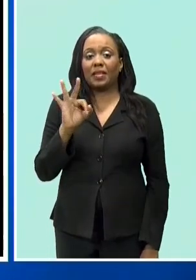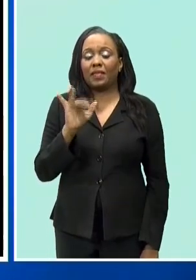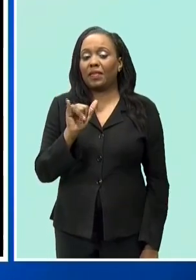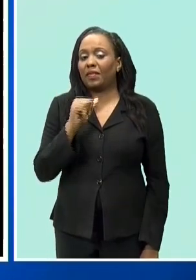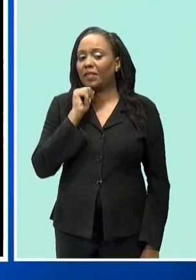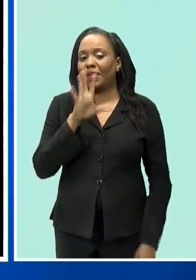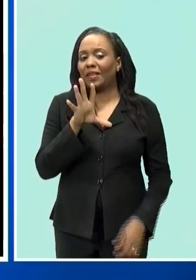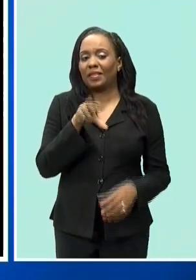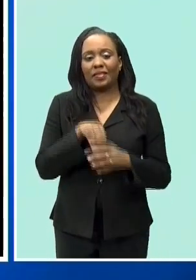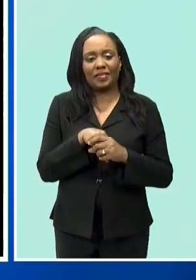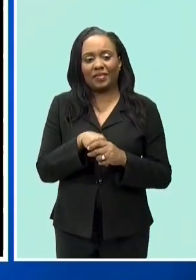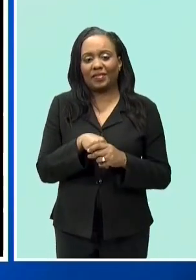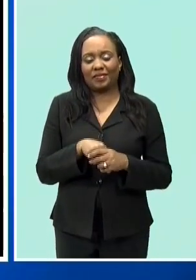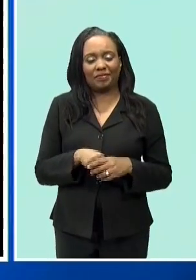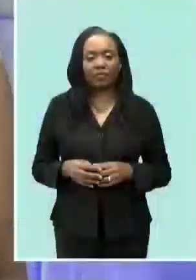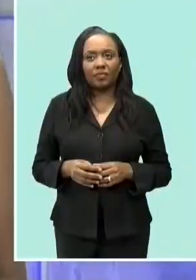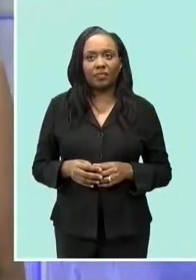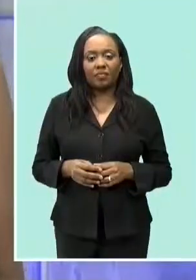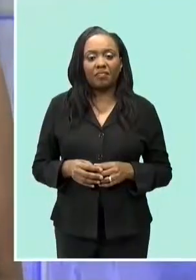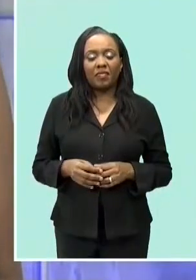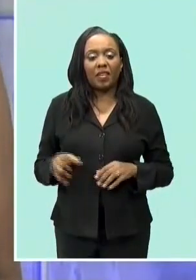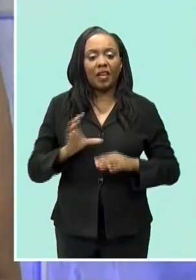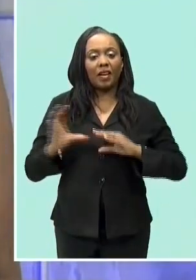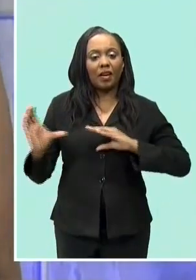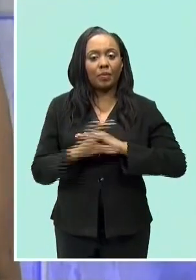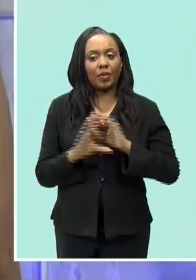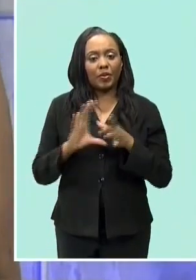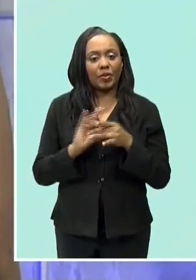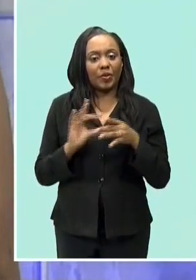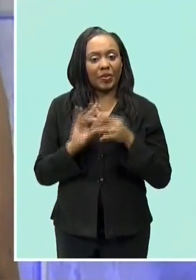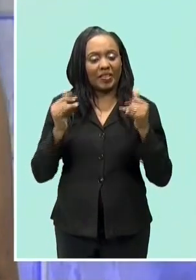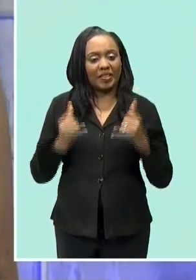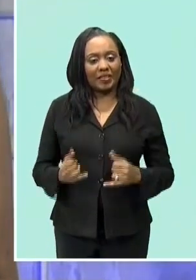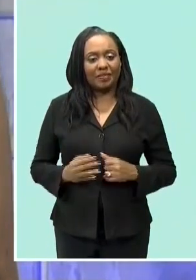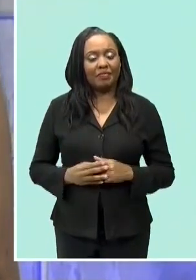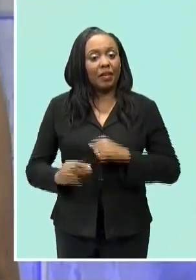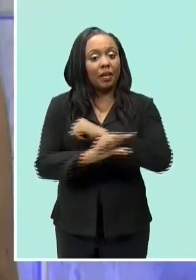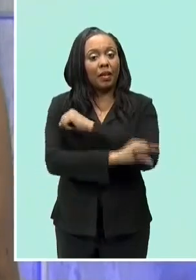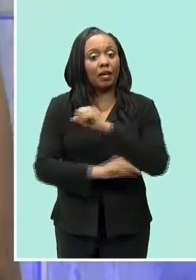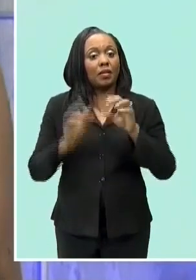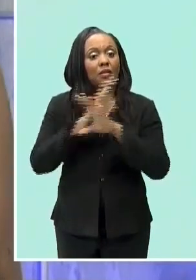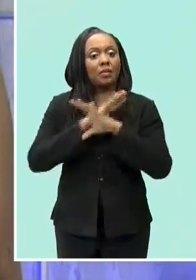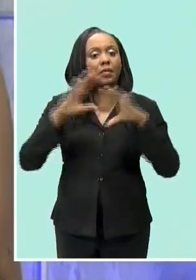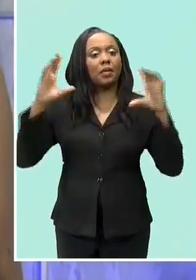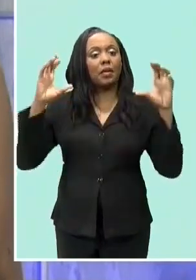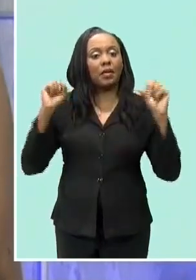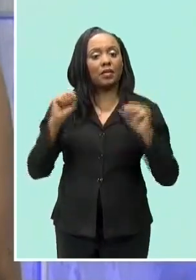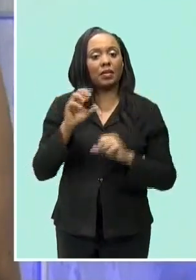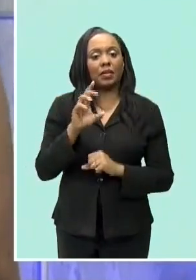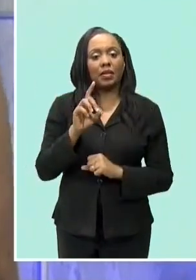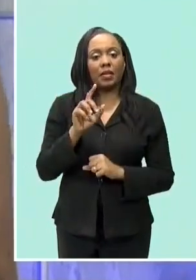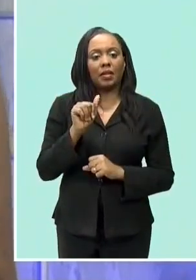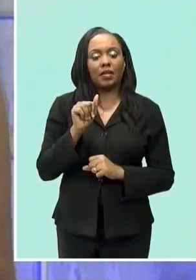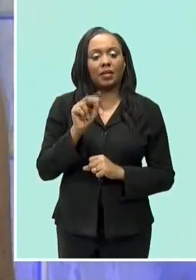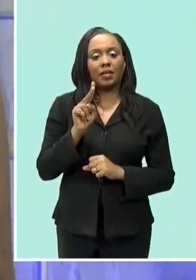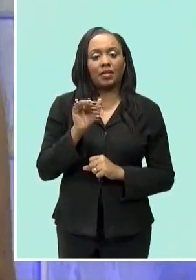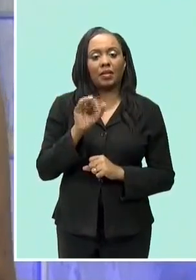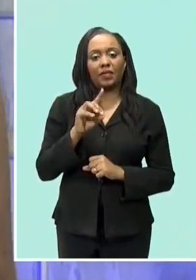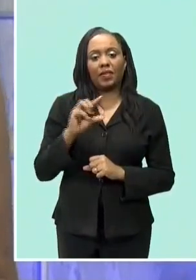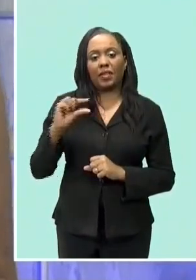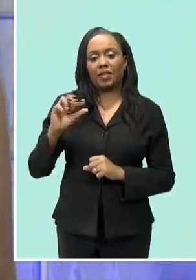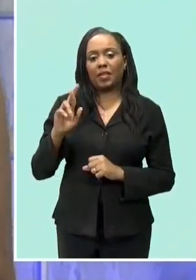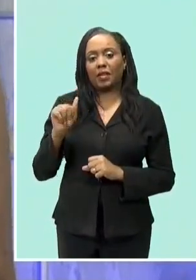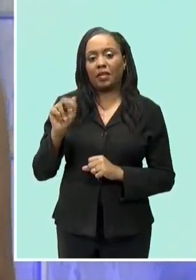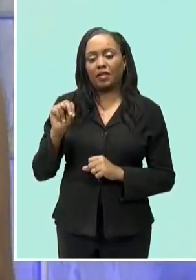in the Bashment Soca finals. Regional stories now, and Guyana's President David Granger says the country will be heading to the